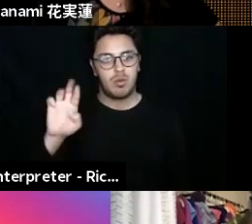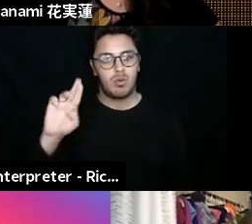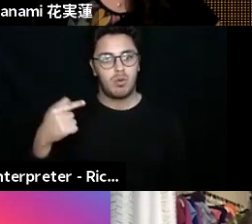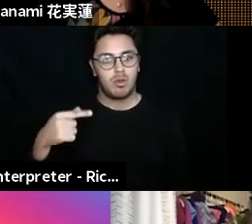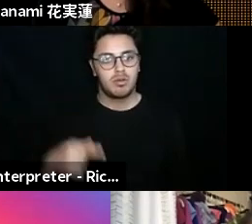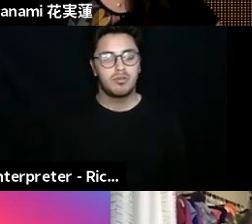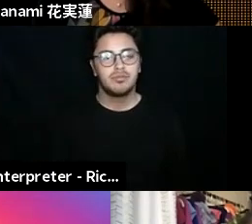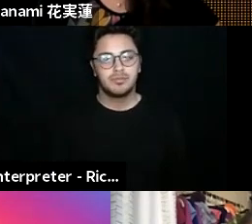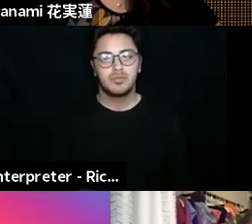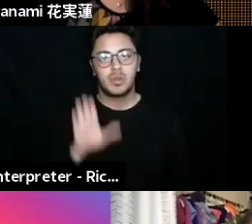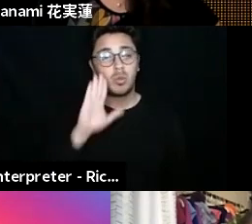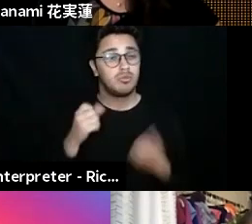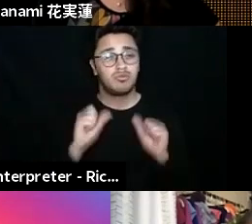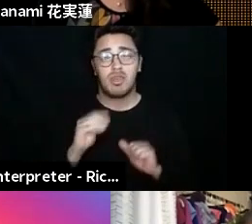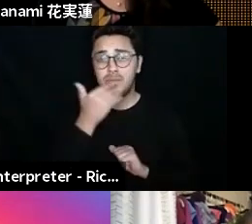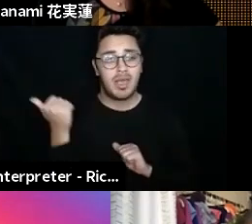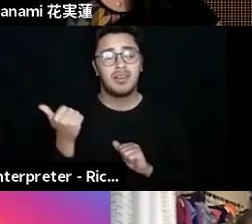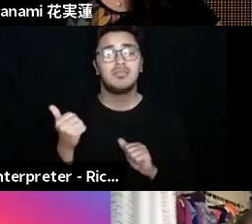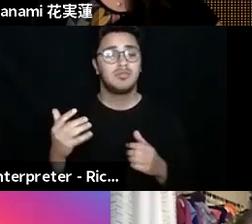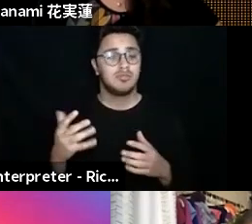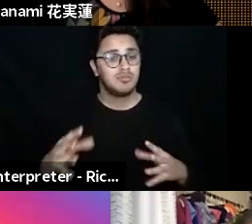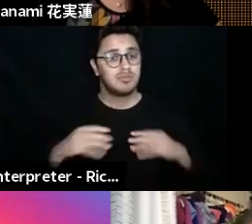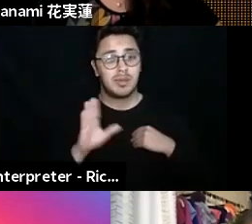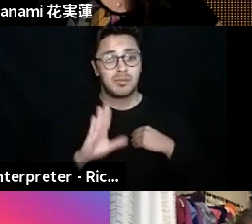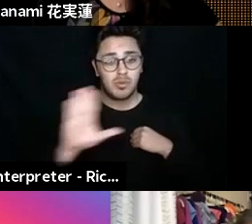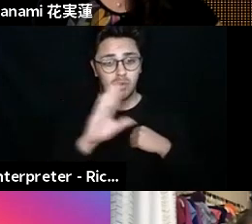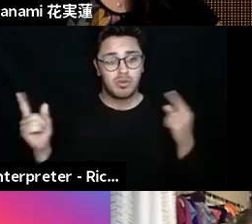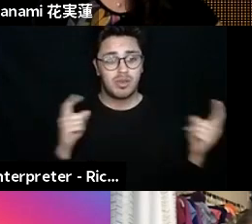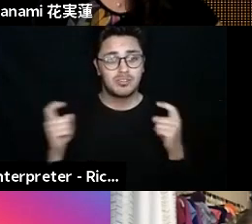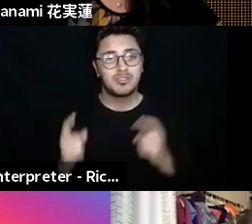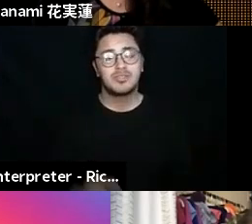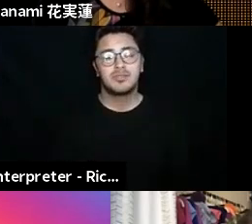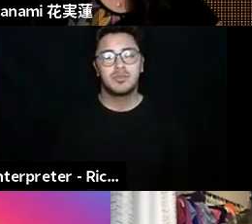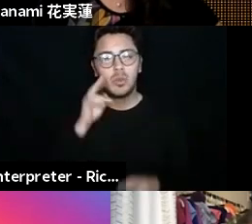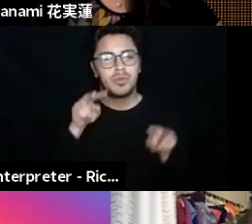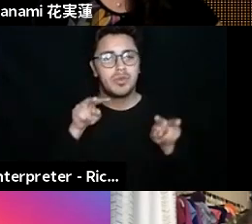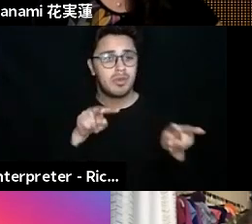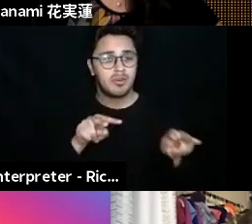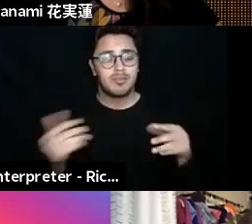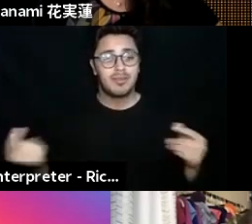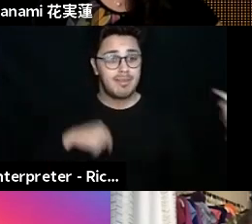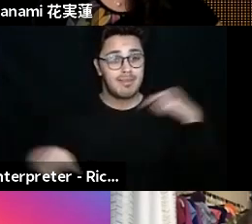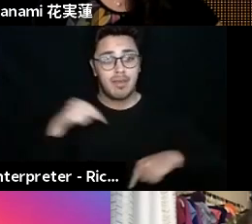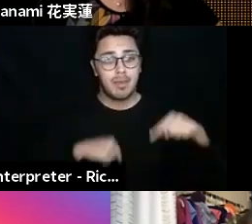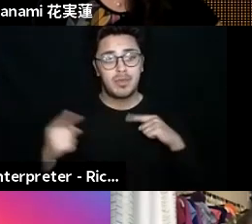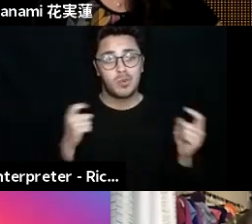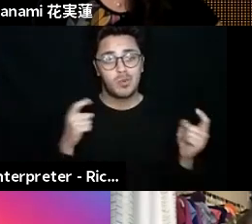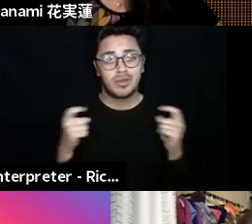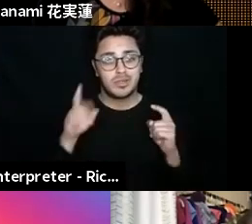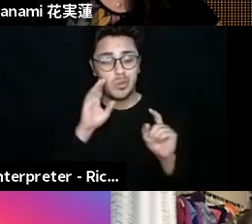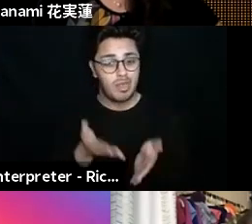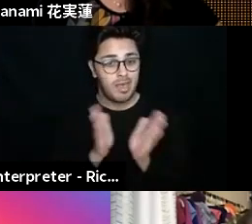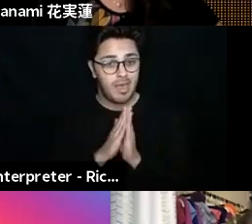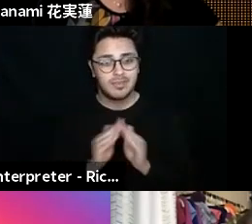pteoe@sagaftra.org, and we'll do our best to get those questions in or answered. We'll be monitoring incoming questions and we'll ask them live